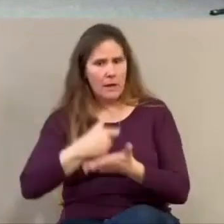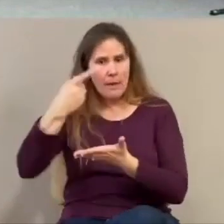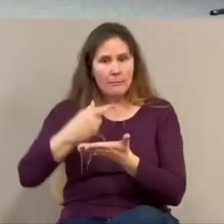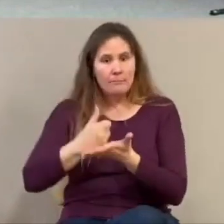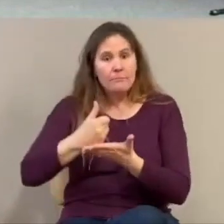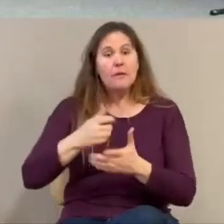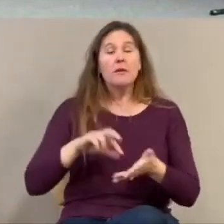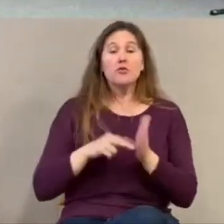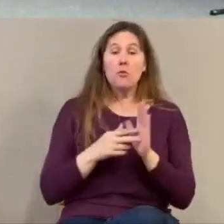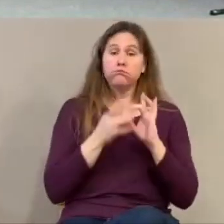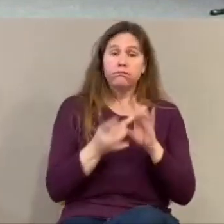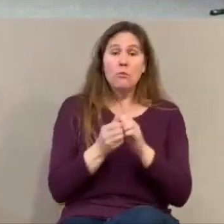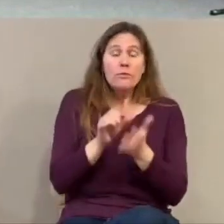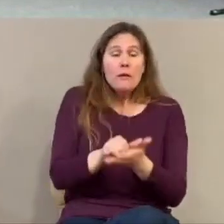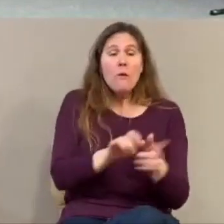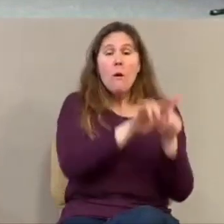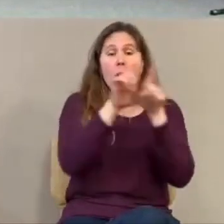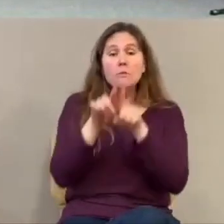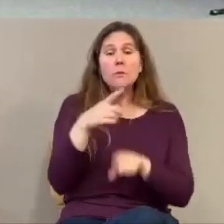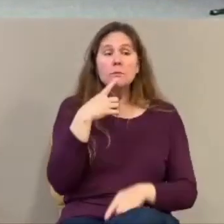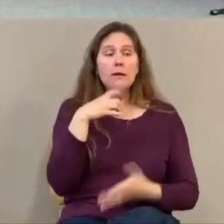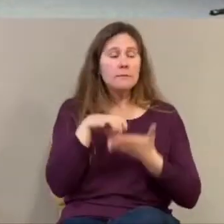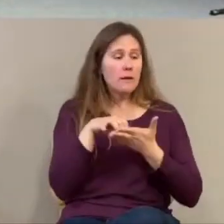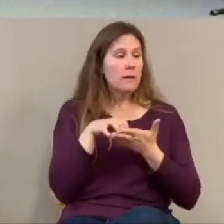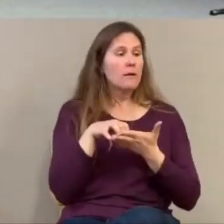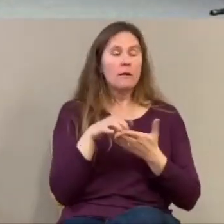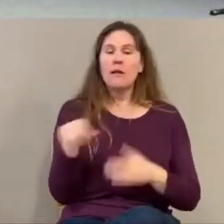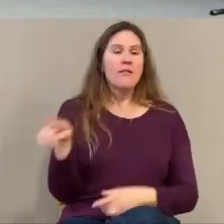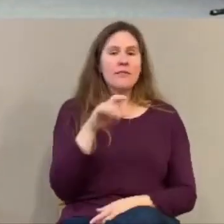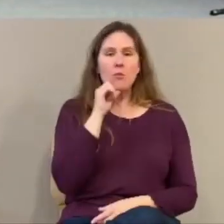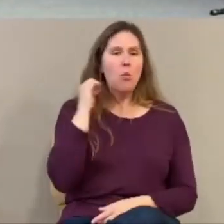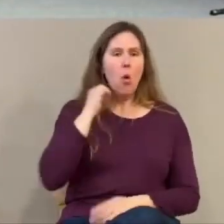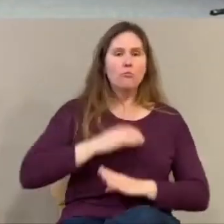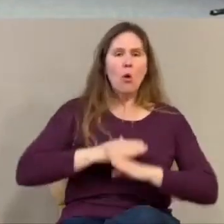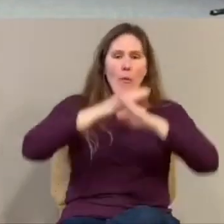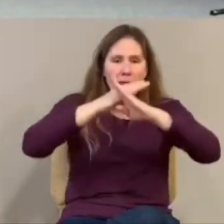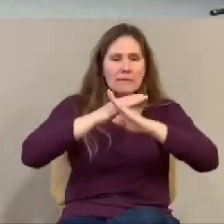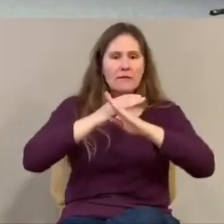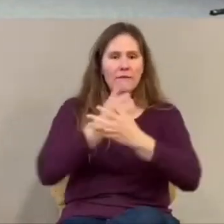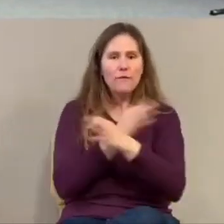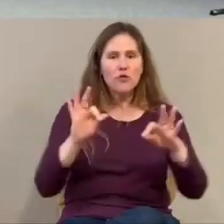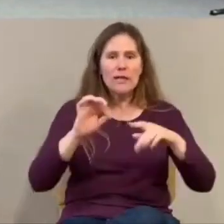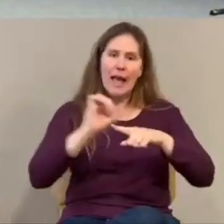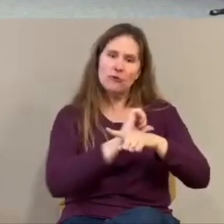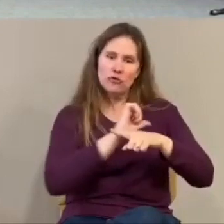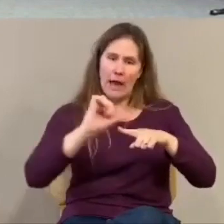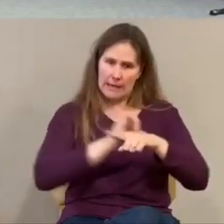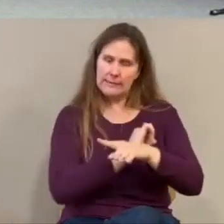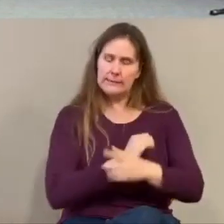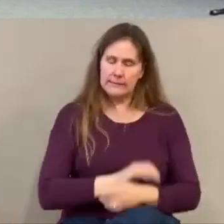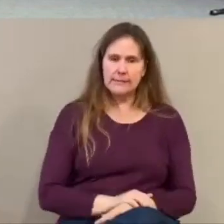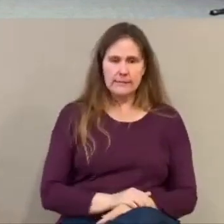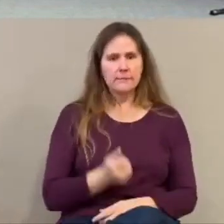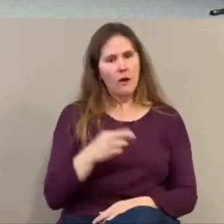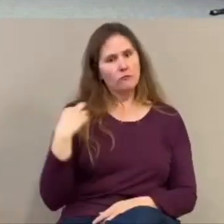And so with that, it also says that they are not to prohibit the free exercise thereof.